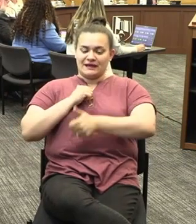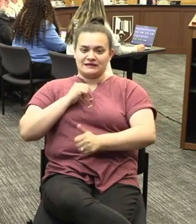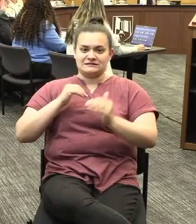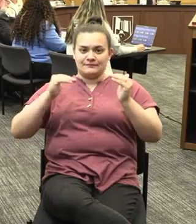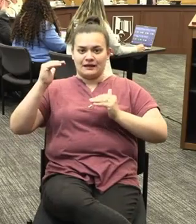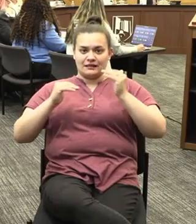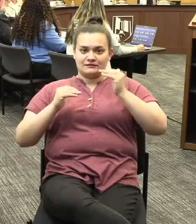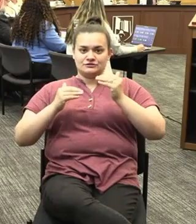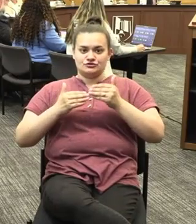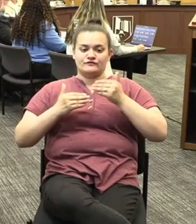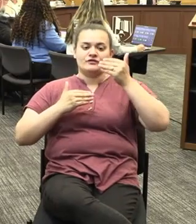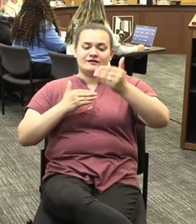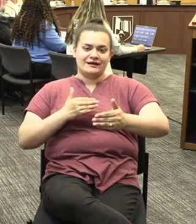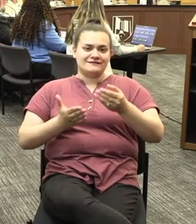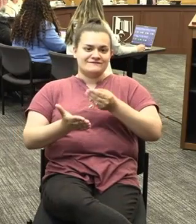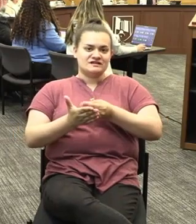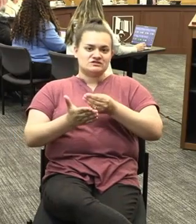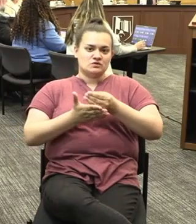into the next fiscal year.